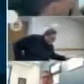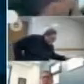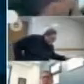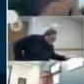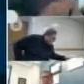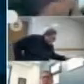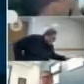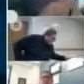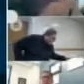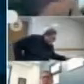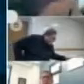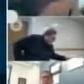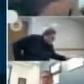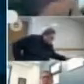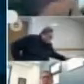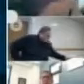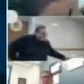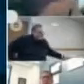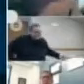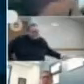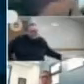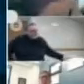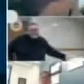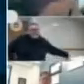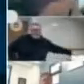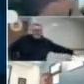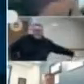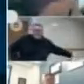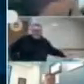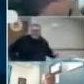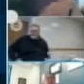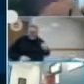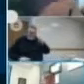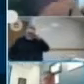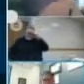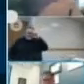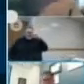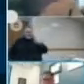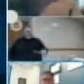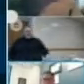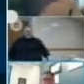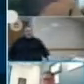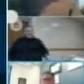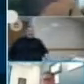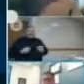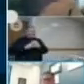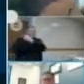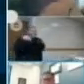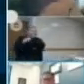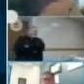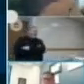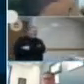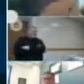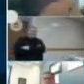units will bring about. And for those reasons, I support the proposal.